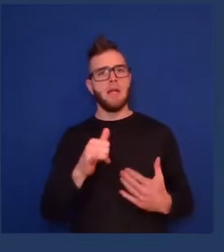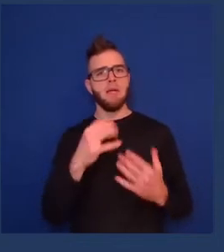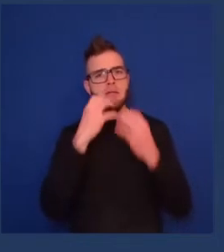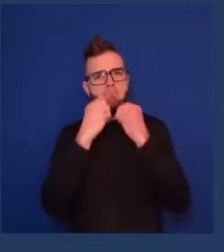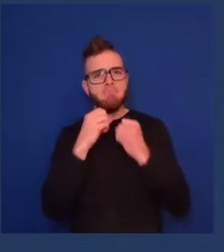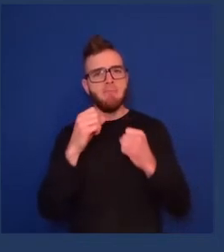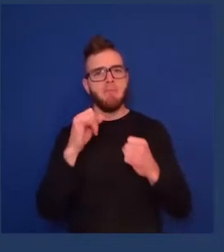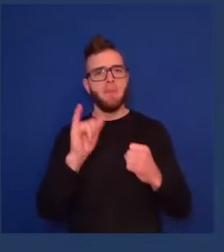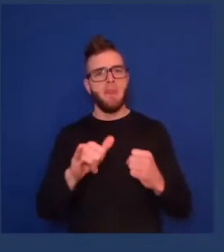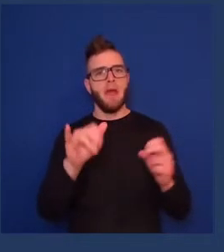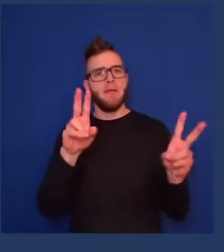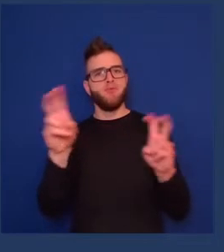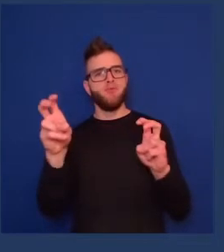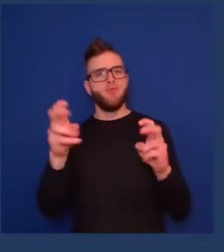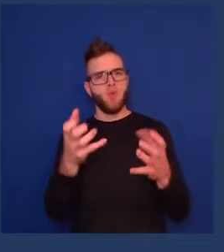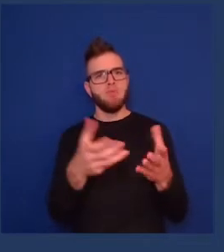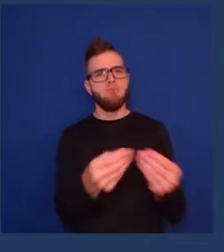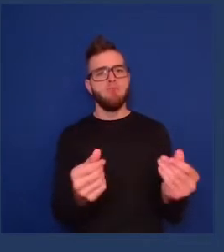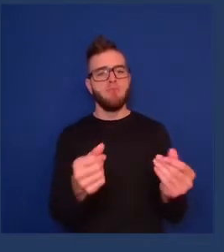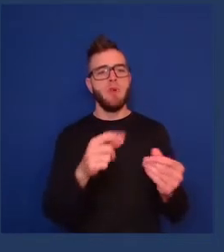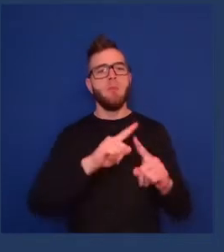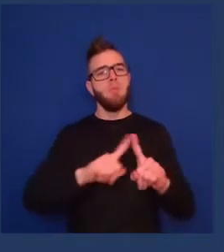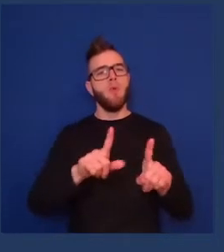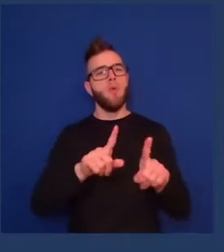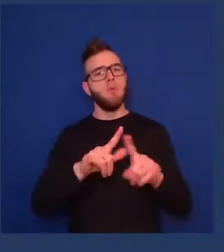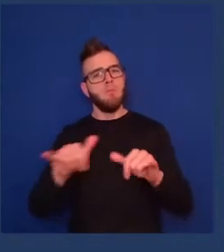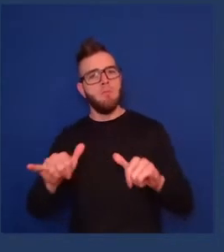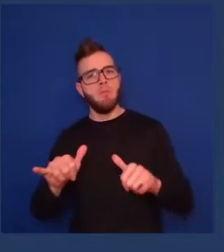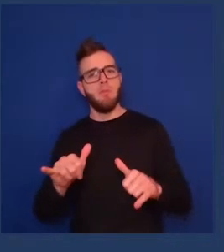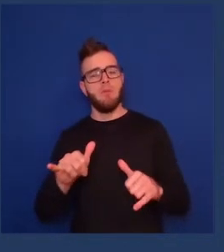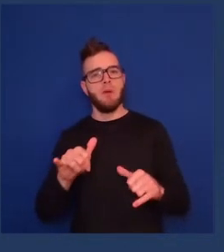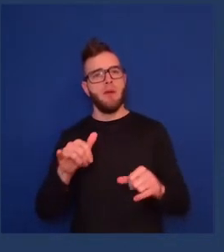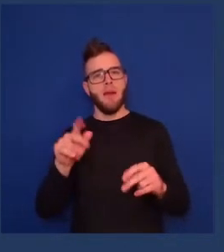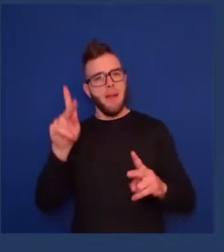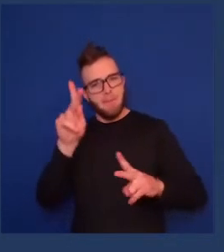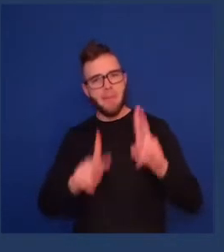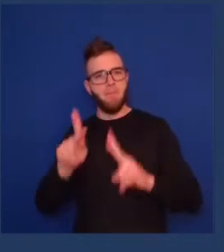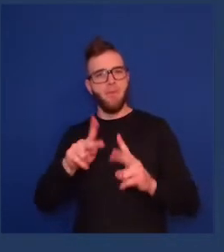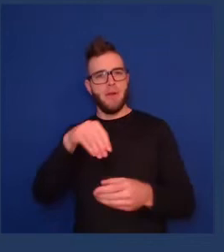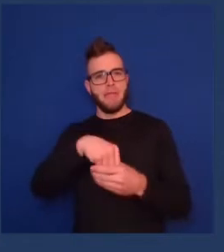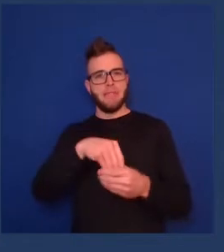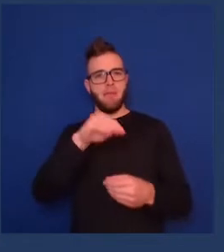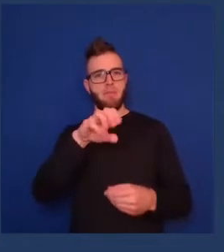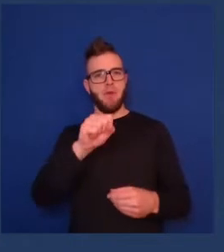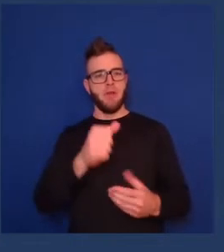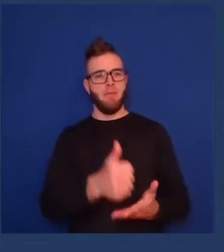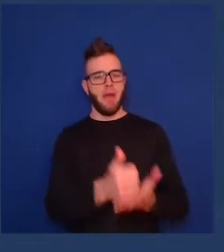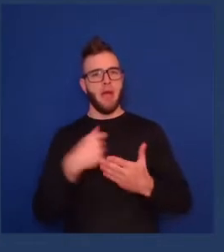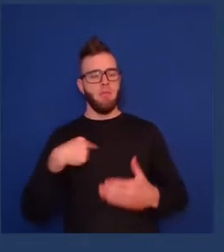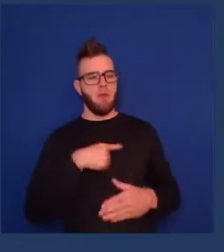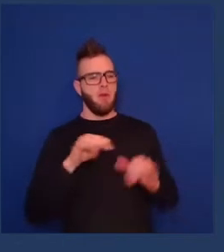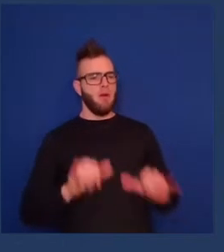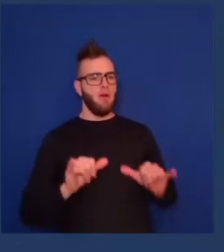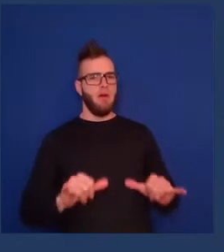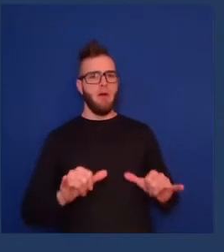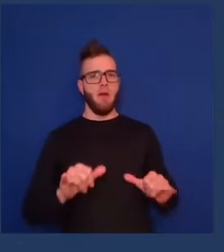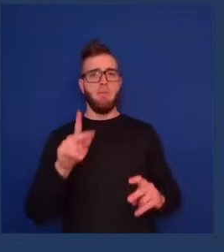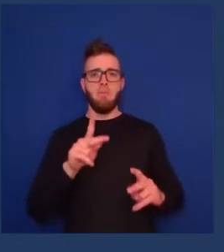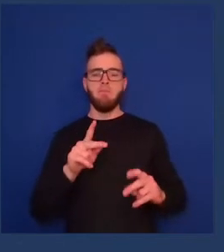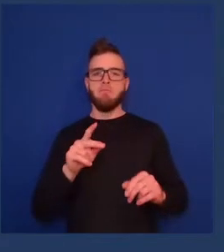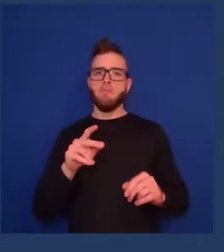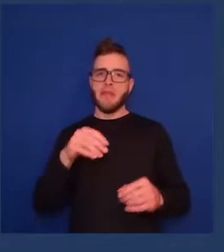of a deep appreciation of the importance of the issue, but I would say it's equally because of the people